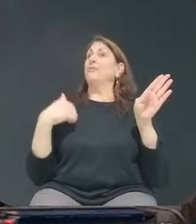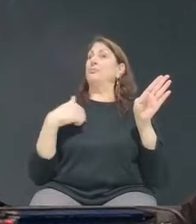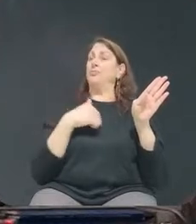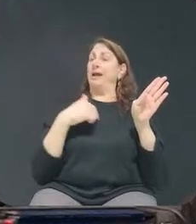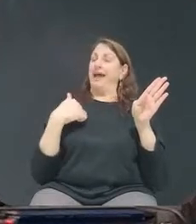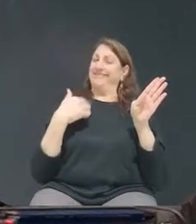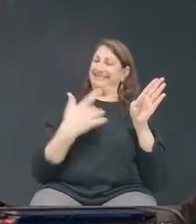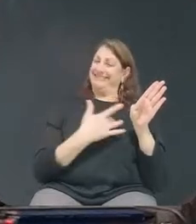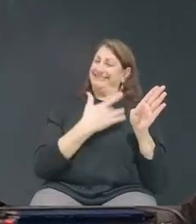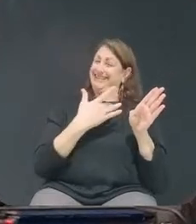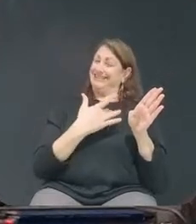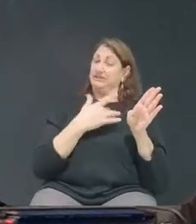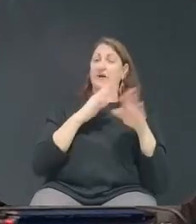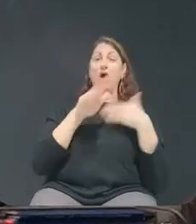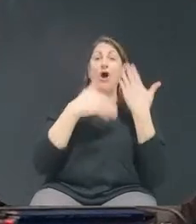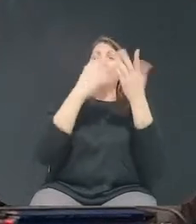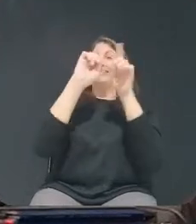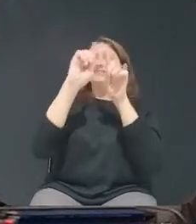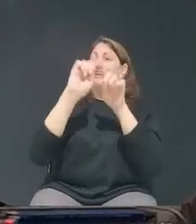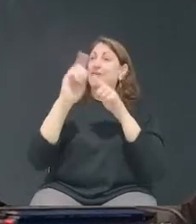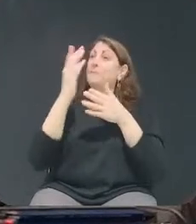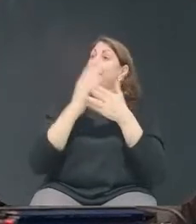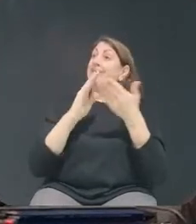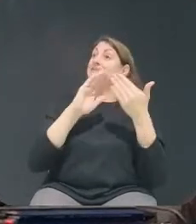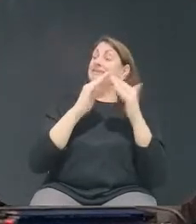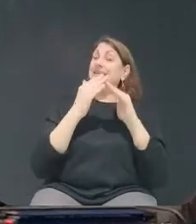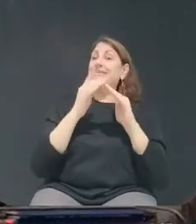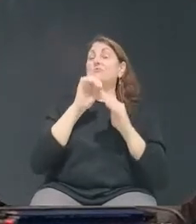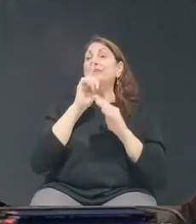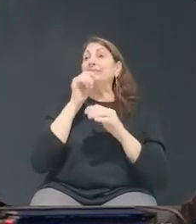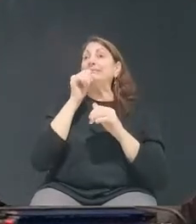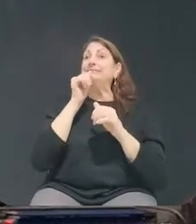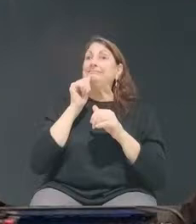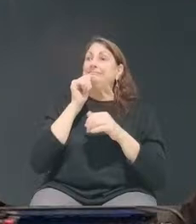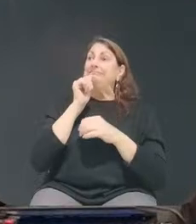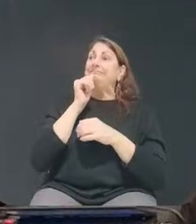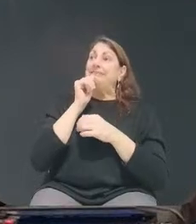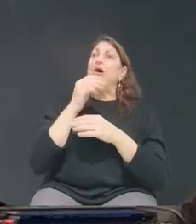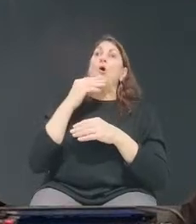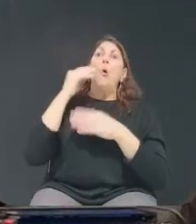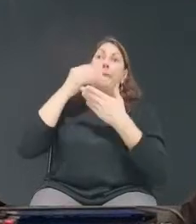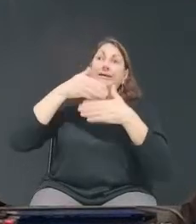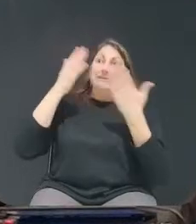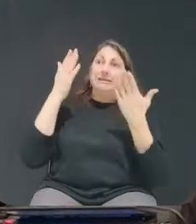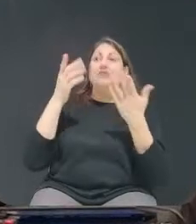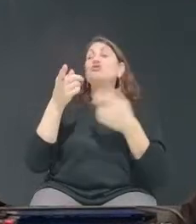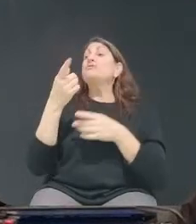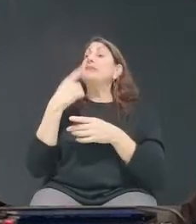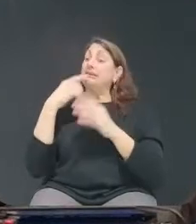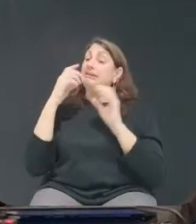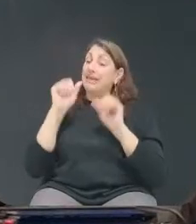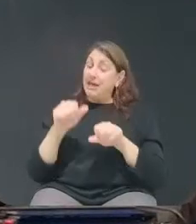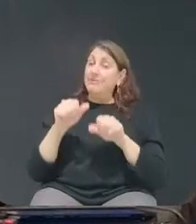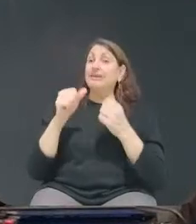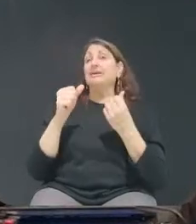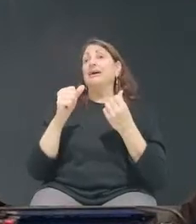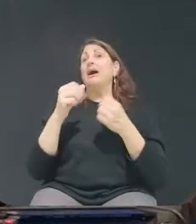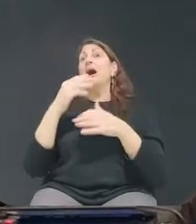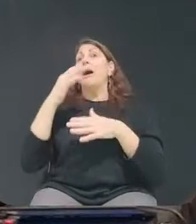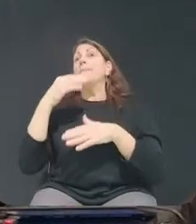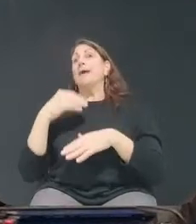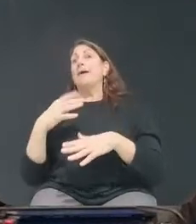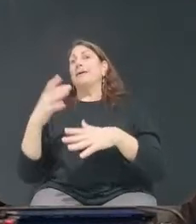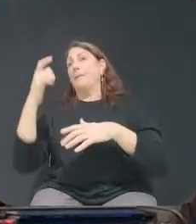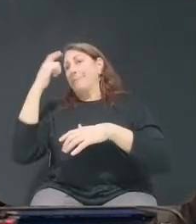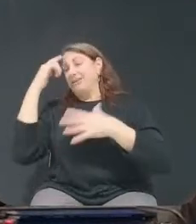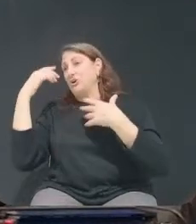homelessness. And as you mentioned at the beginning, homelessness can be thought of as a crime issue, a mental health issue, a housing issue, an employment issue.